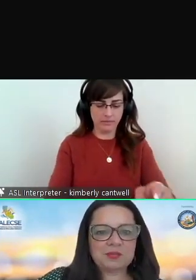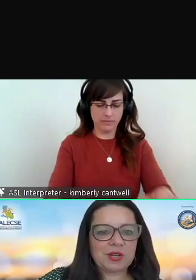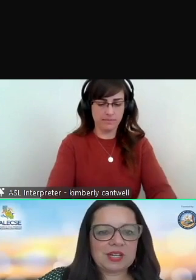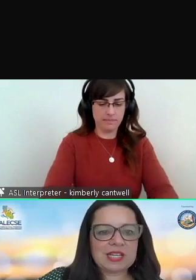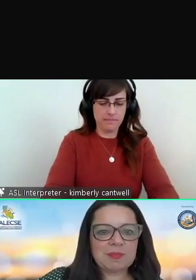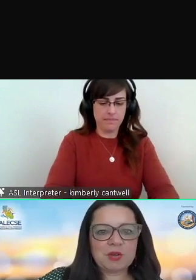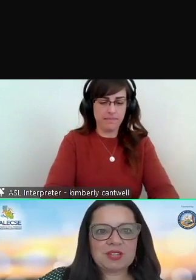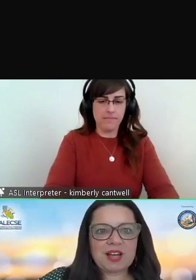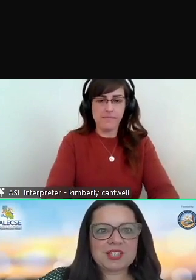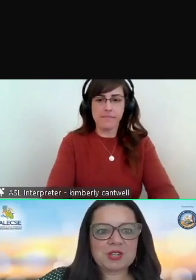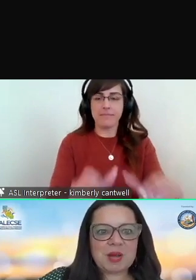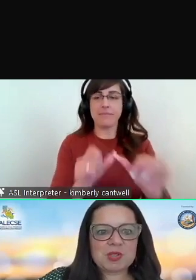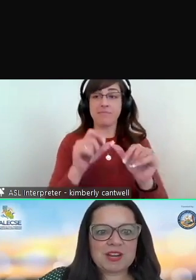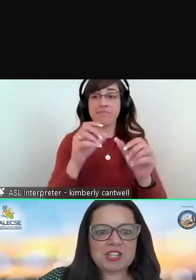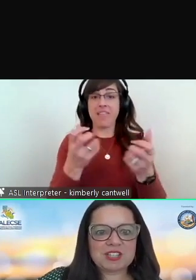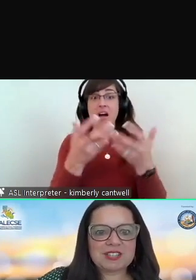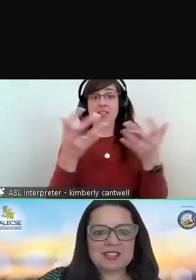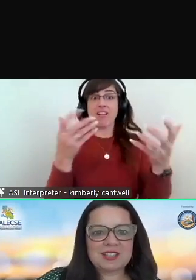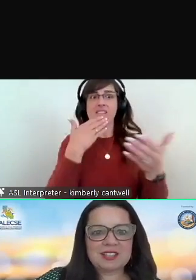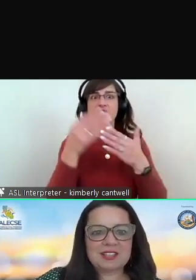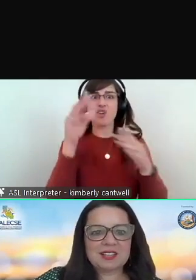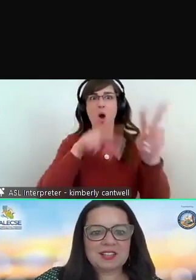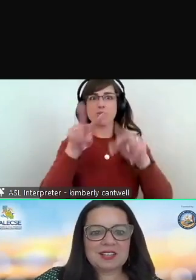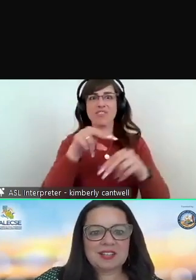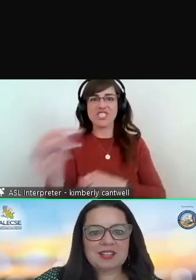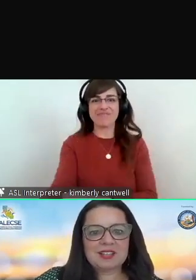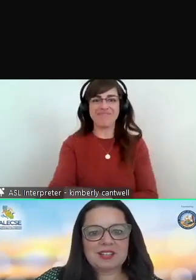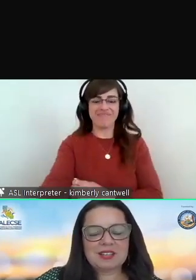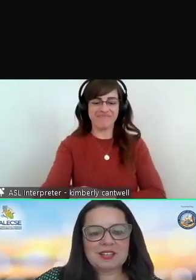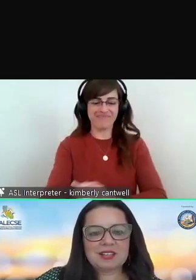Okay, we're going to keep going. Lots of good observations.